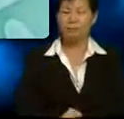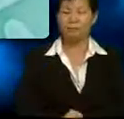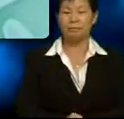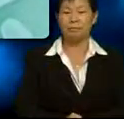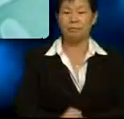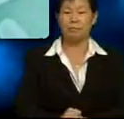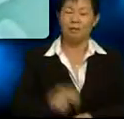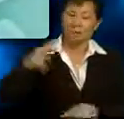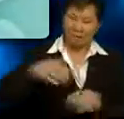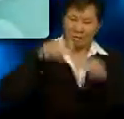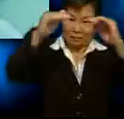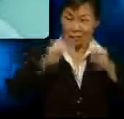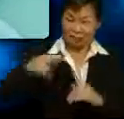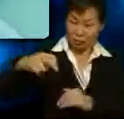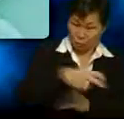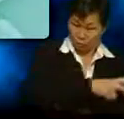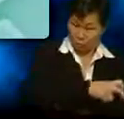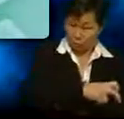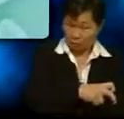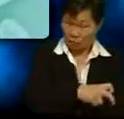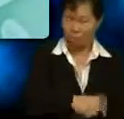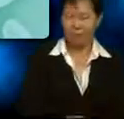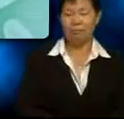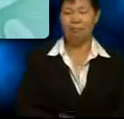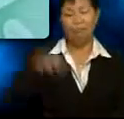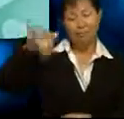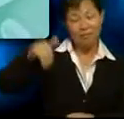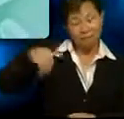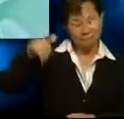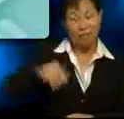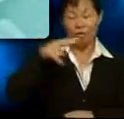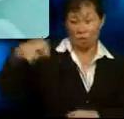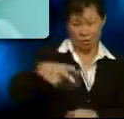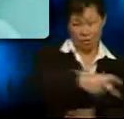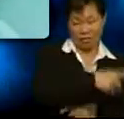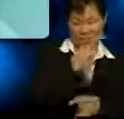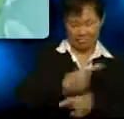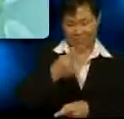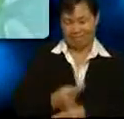Next is virus, isn't it, Kemi? Yes, Bati, virus.